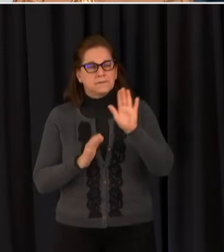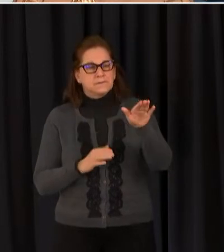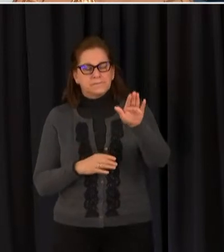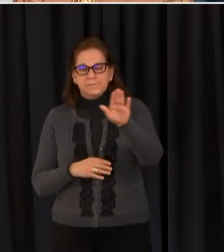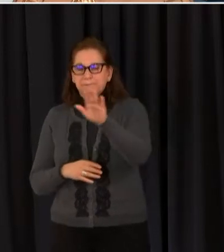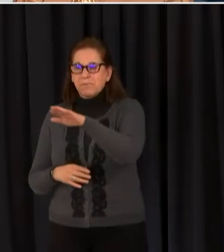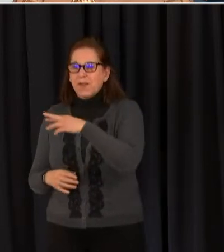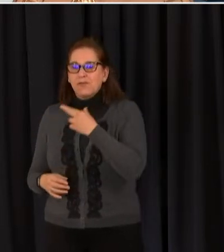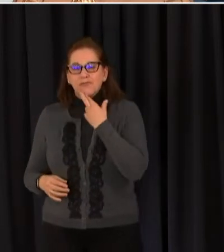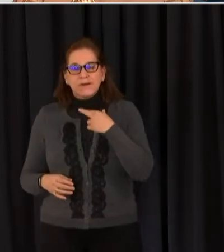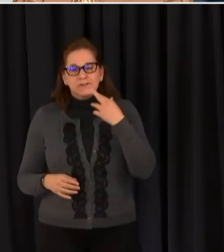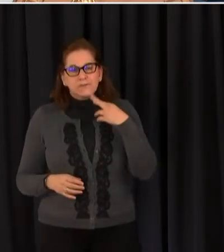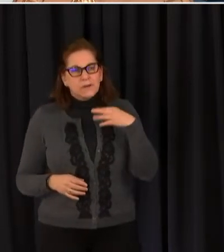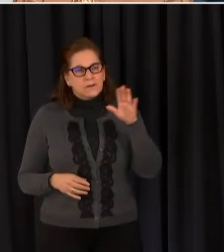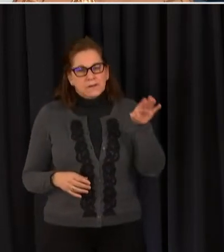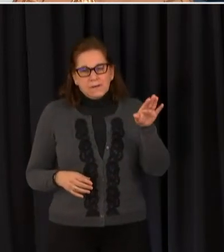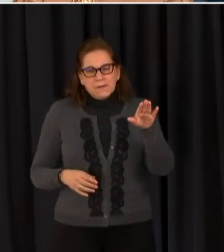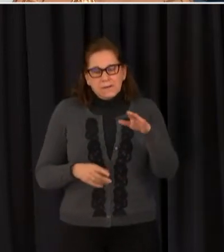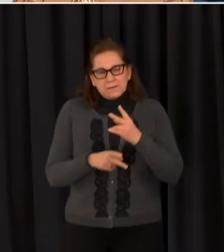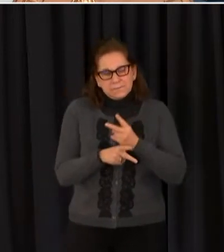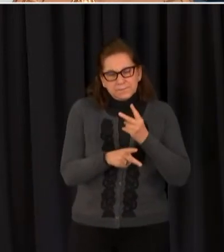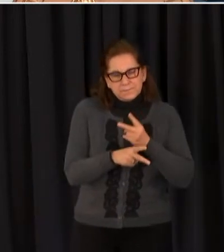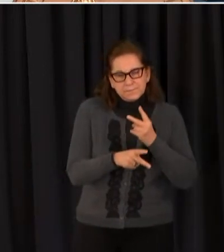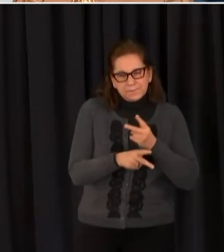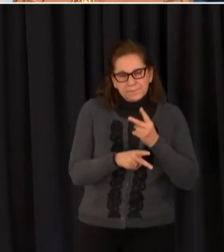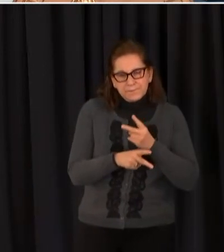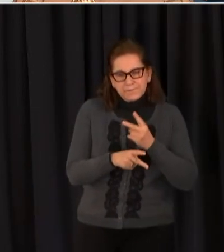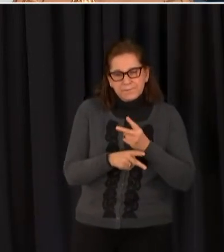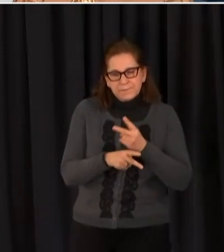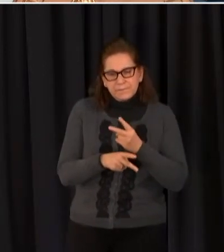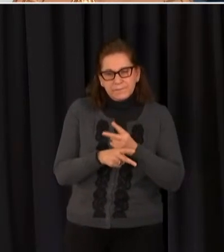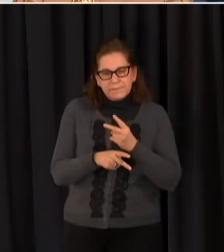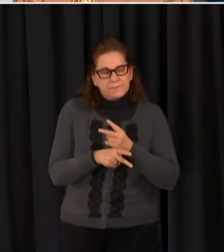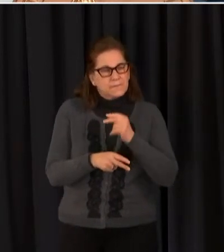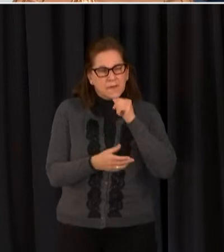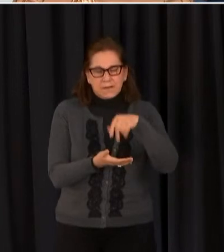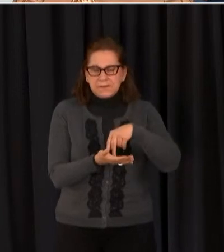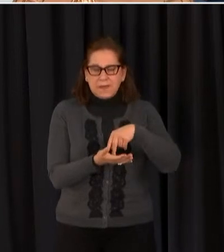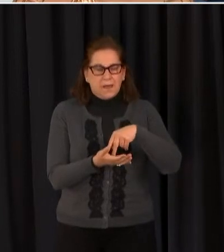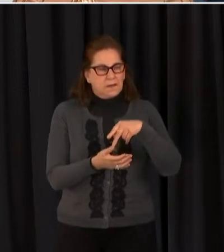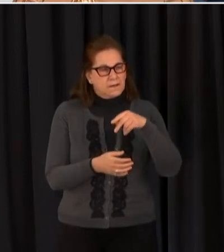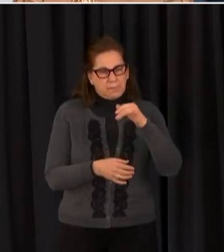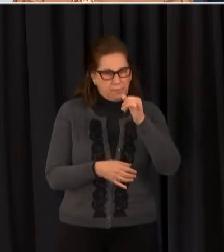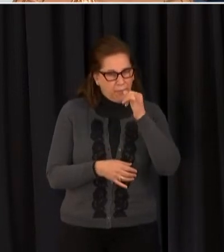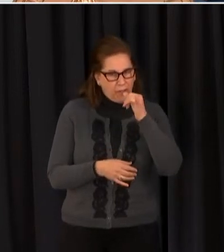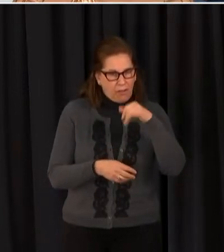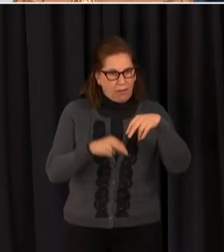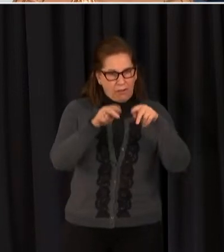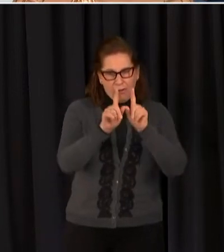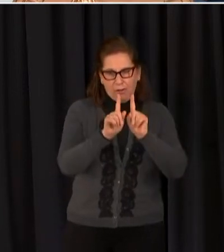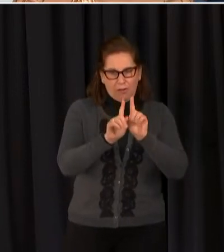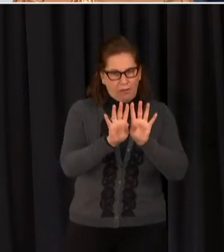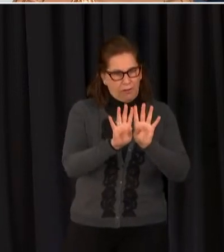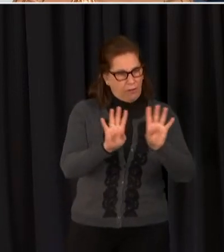restaurants to maintain no standing at the bar, 6 feet table apart, and